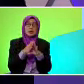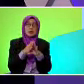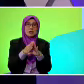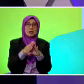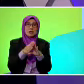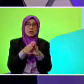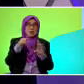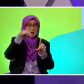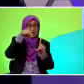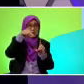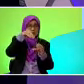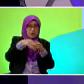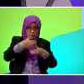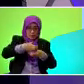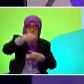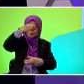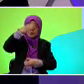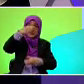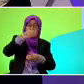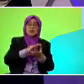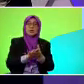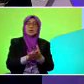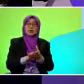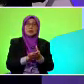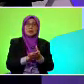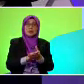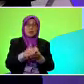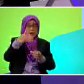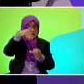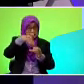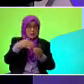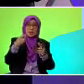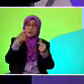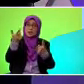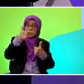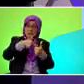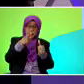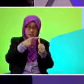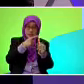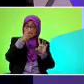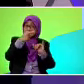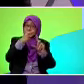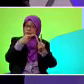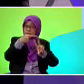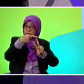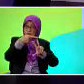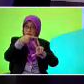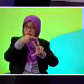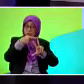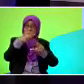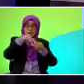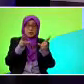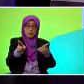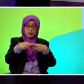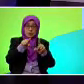put it in a thermal flask, and last but not least, in room temperature. So your conclusion, Mia?